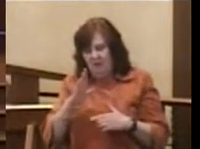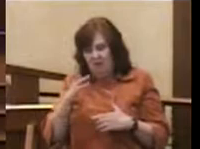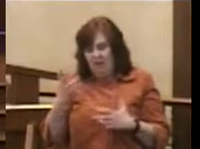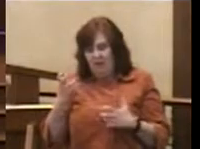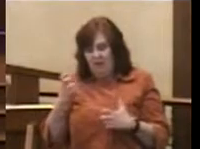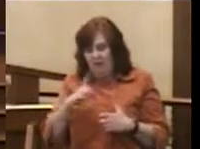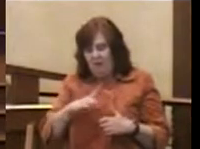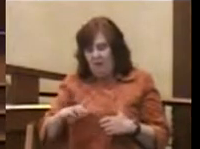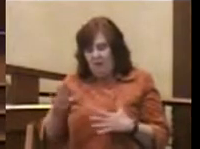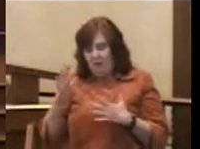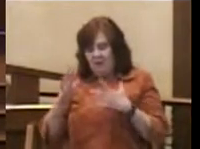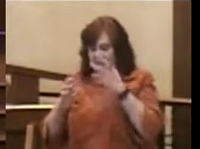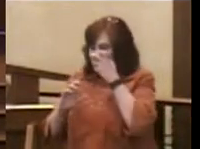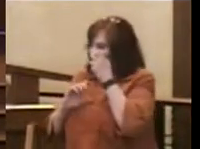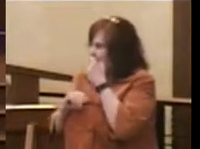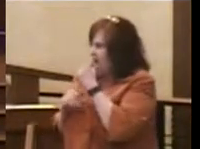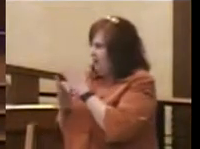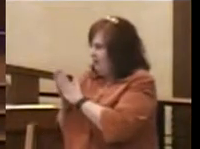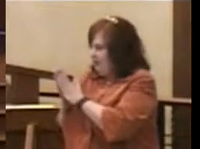in your mercy.